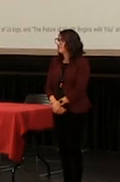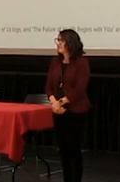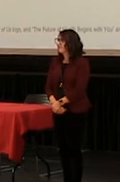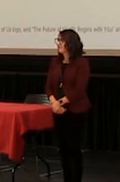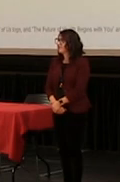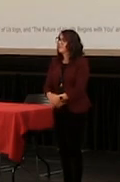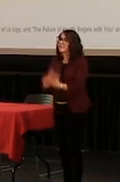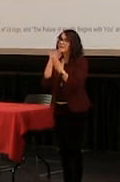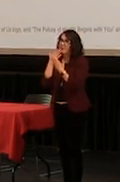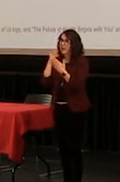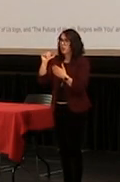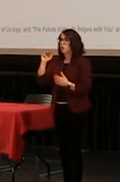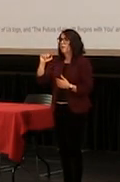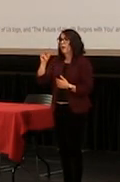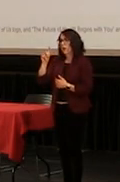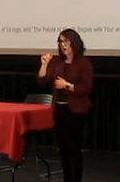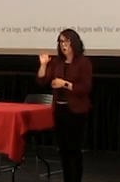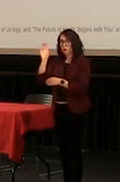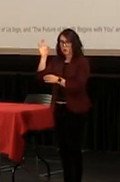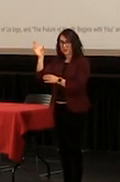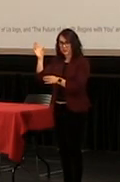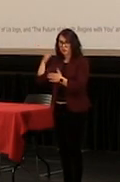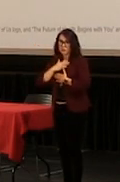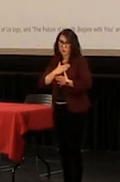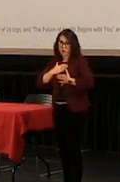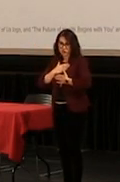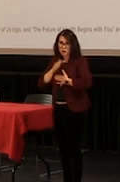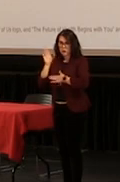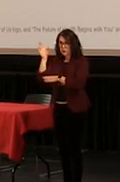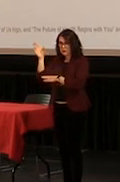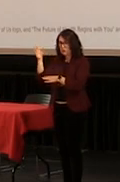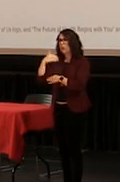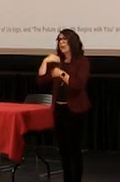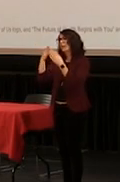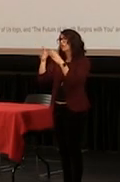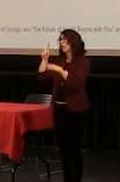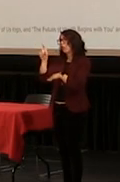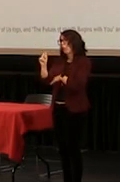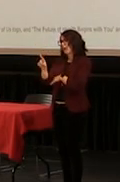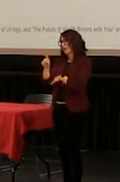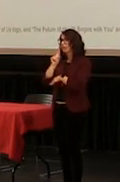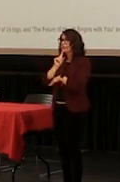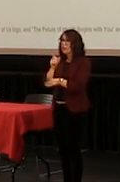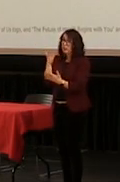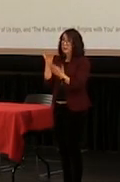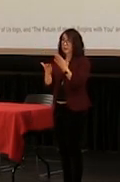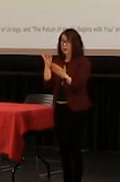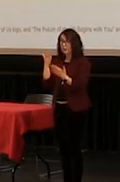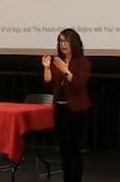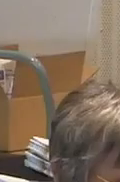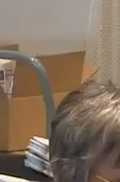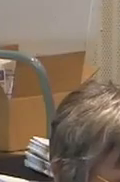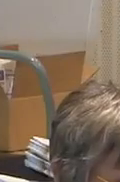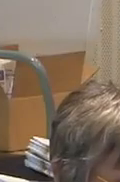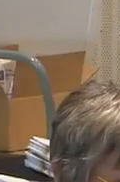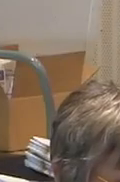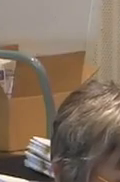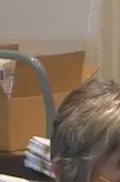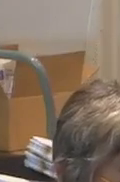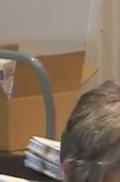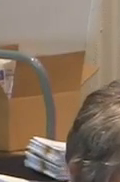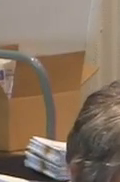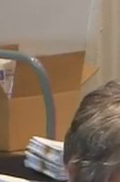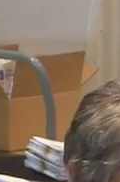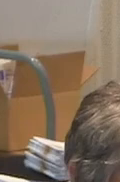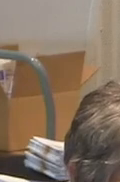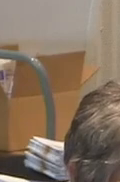Thank you, Amanda, for that presentation. We appreciate it. I have a general question, and this actually might be a little bit outside of your domain, but what I